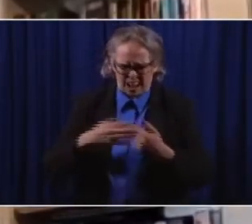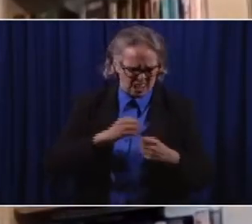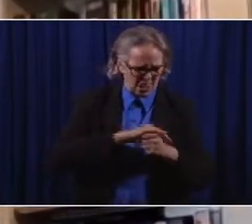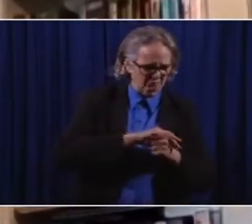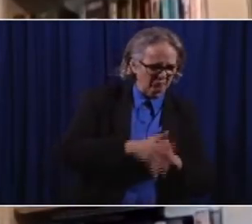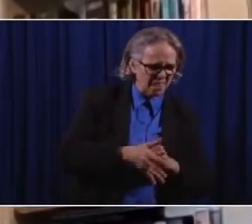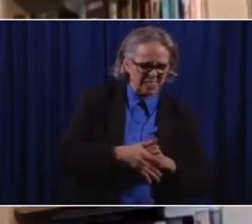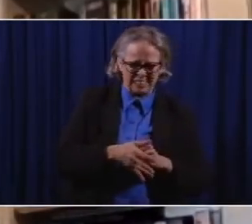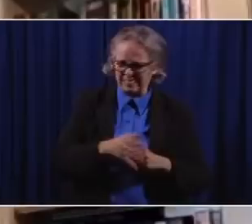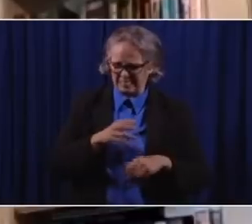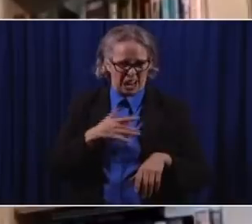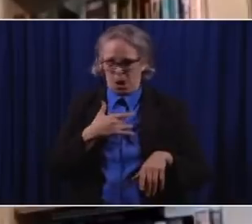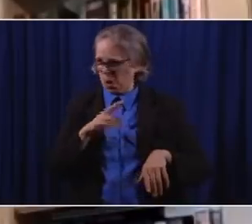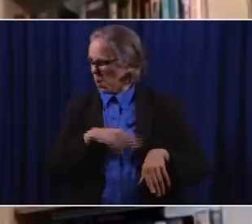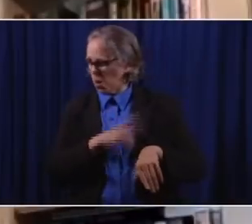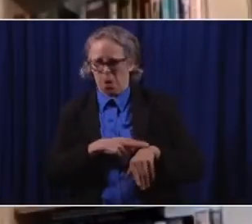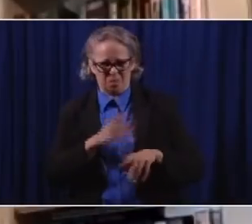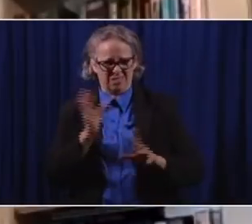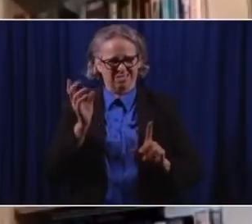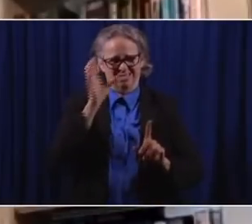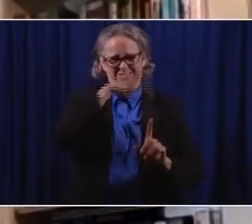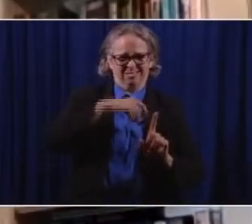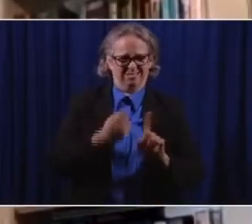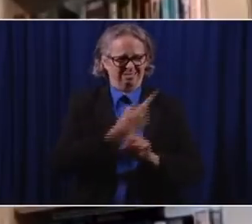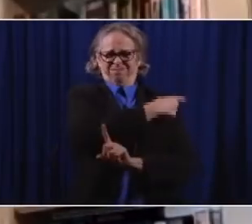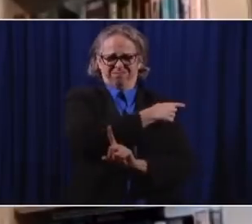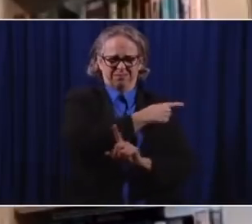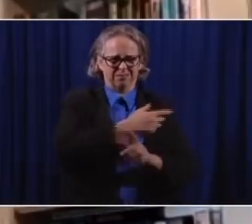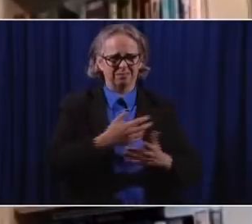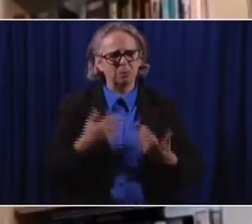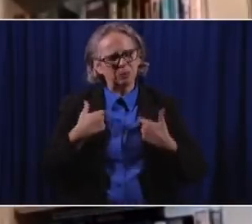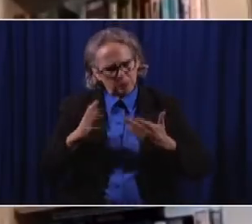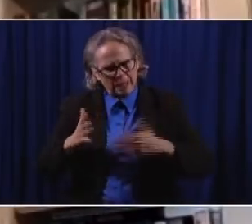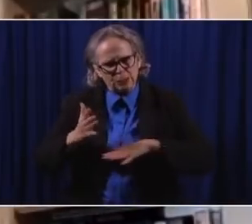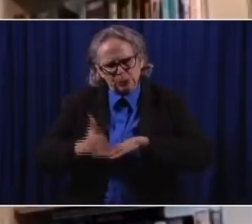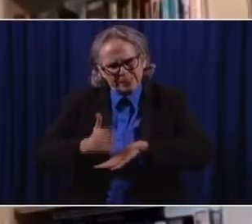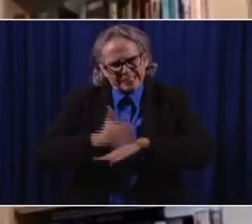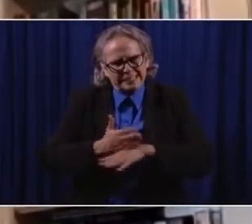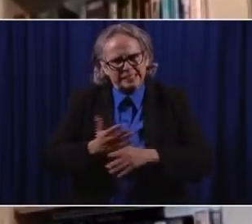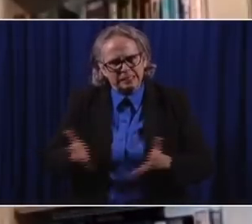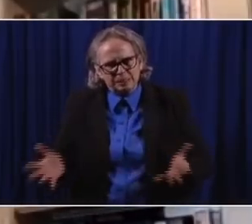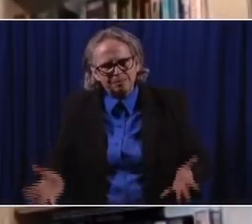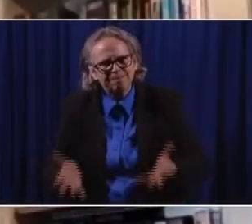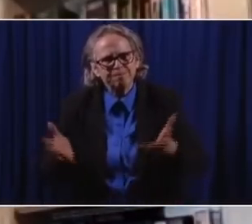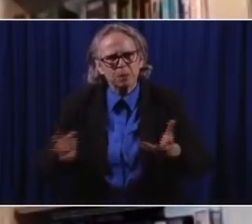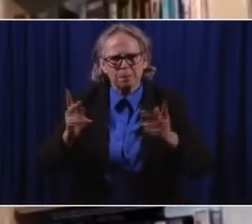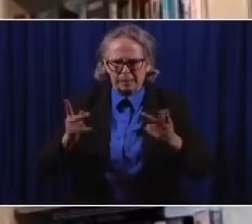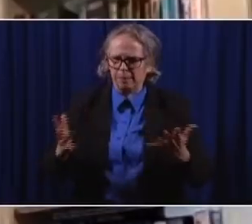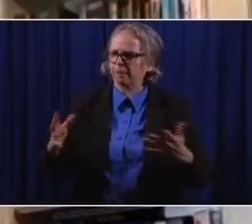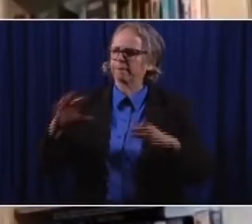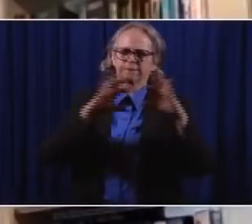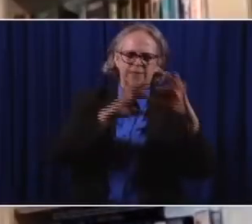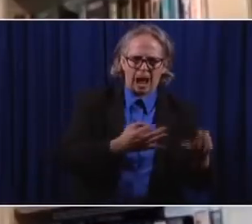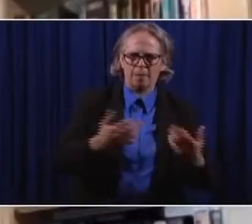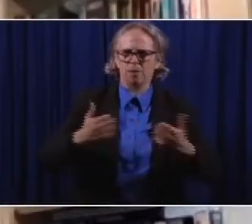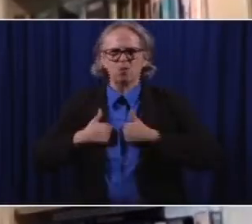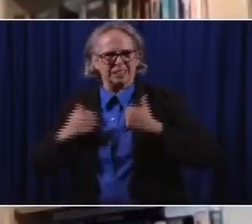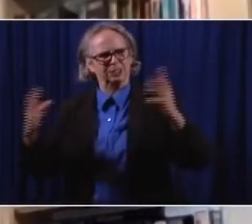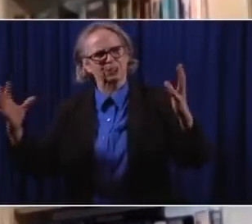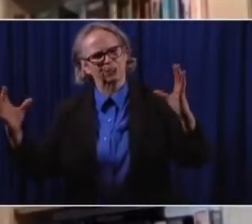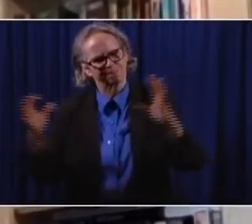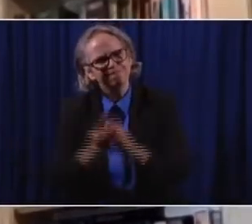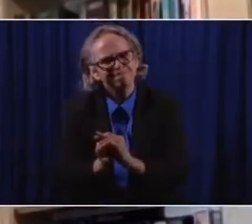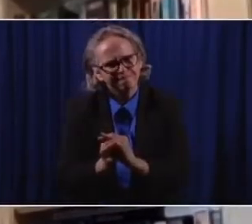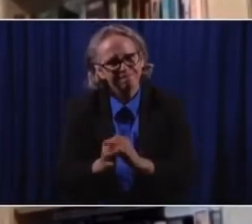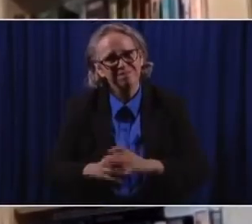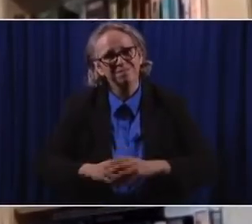step of finding a little bit of normalcy and getting people together. So we are very pleased. We appreciate,